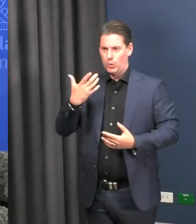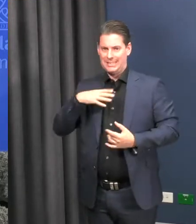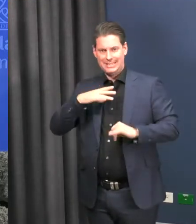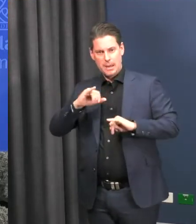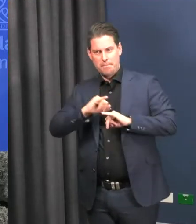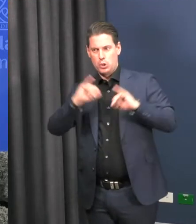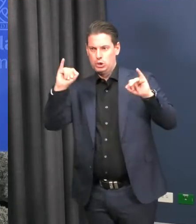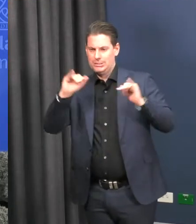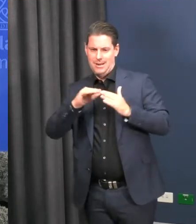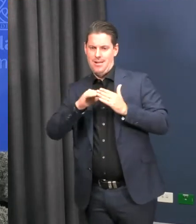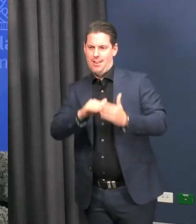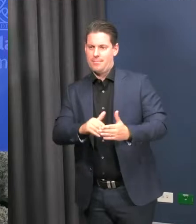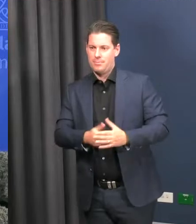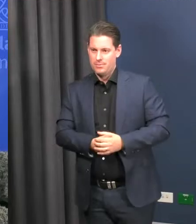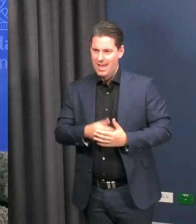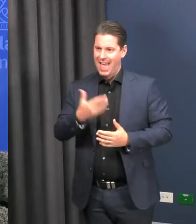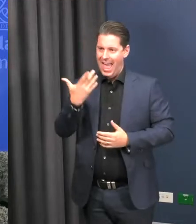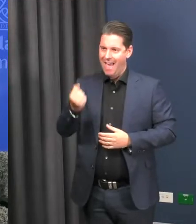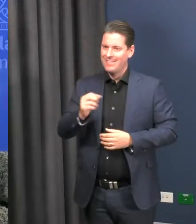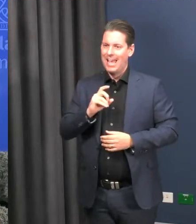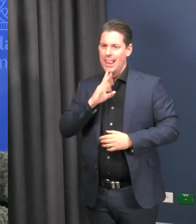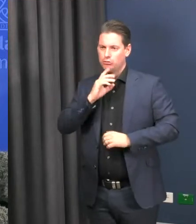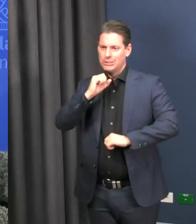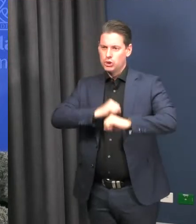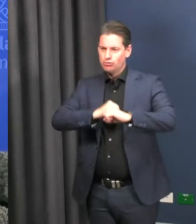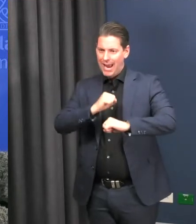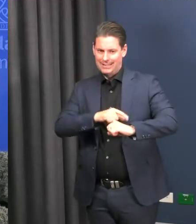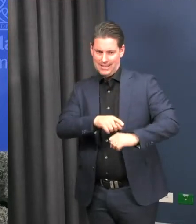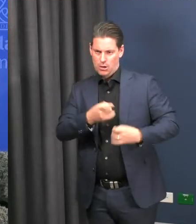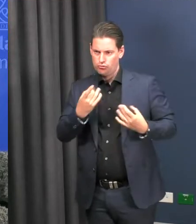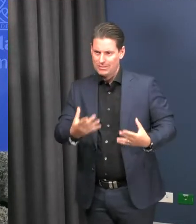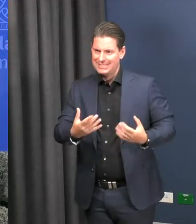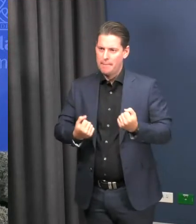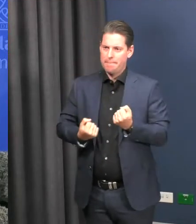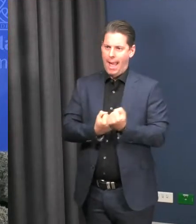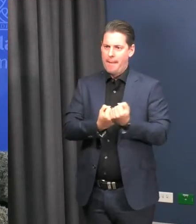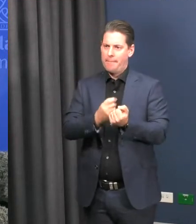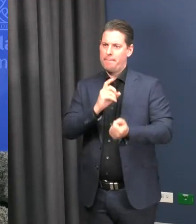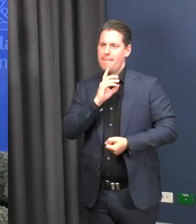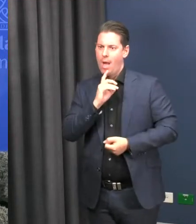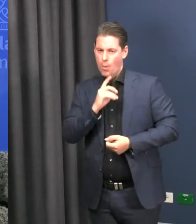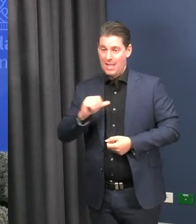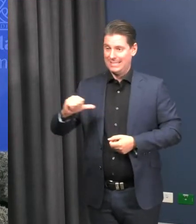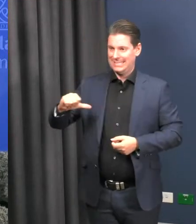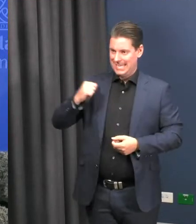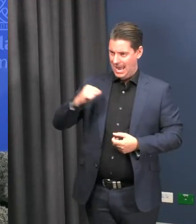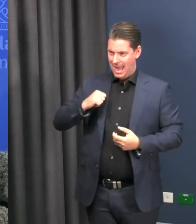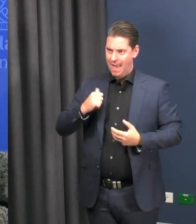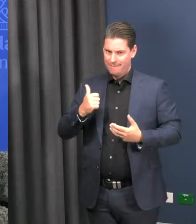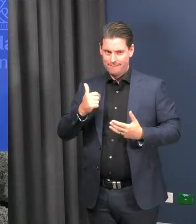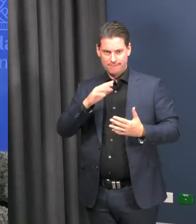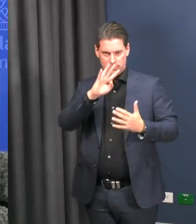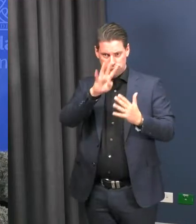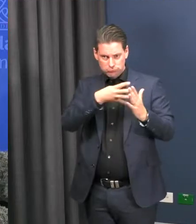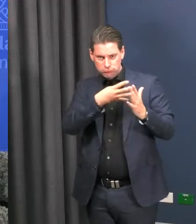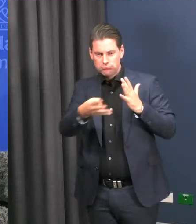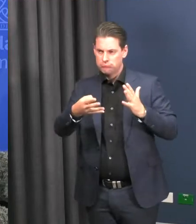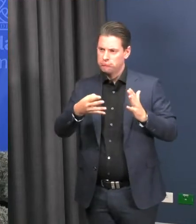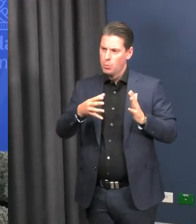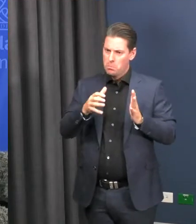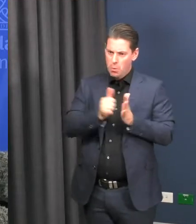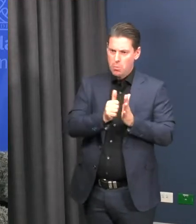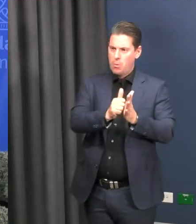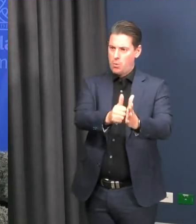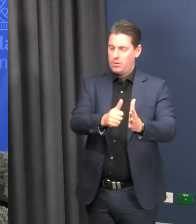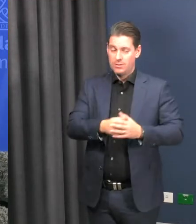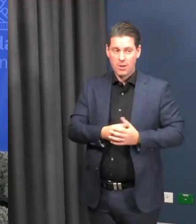place, staff have been rostered, and I really want to thank those staff. In fact, I want to thank all staff who are serving people, whether